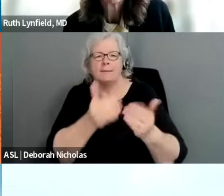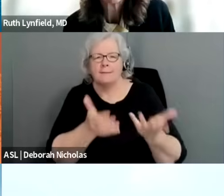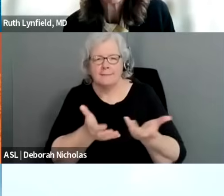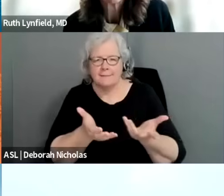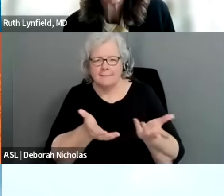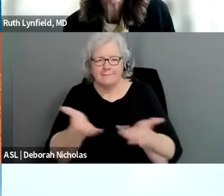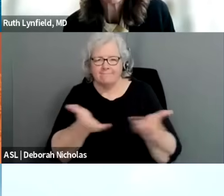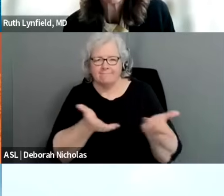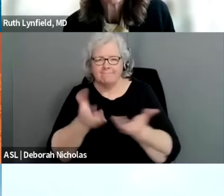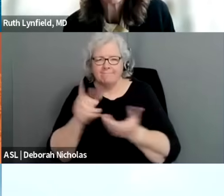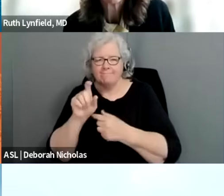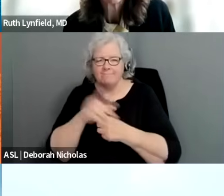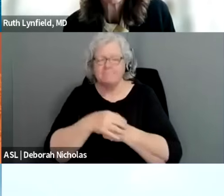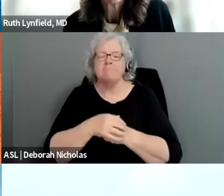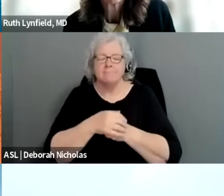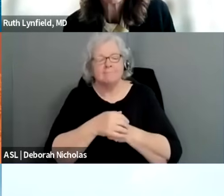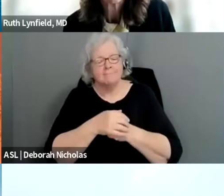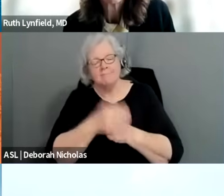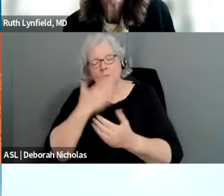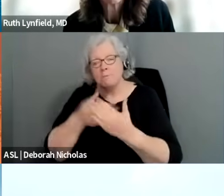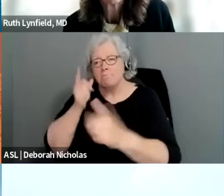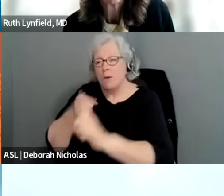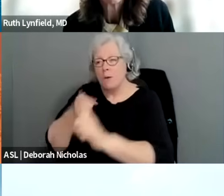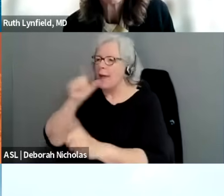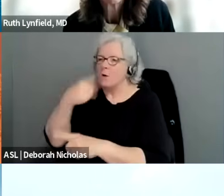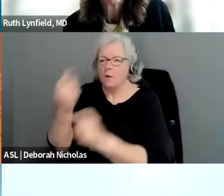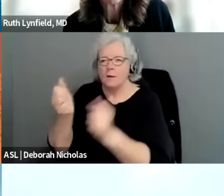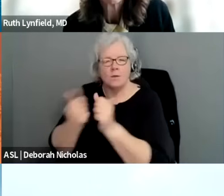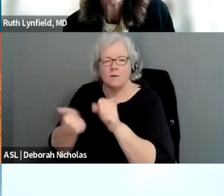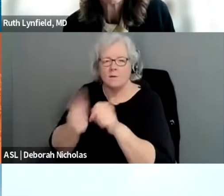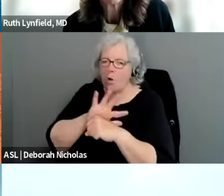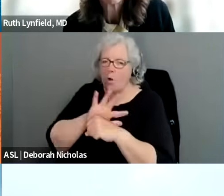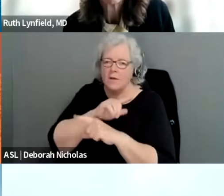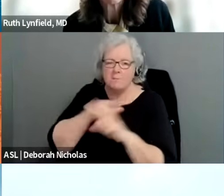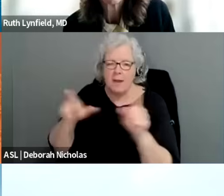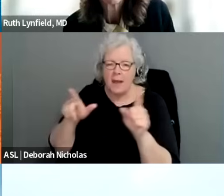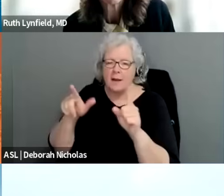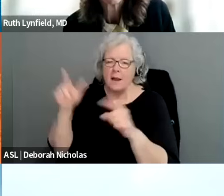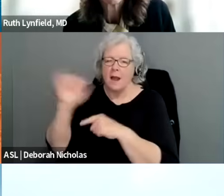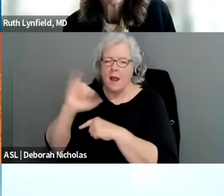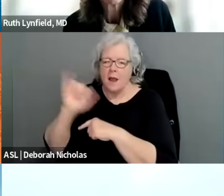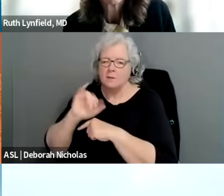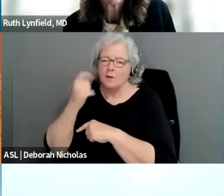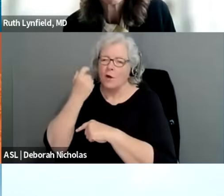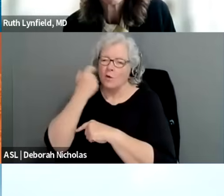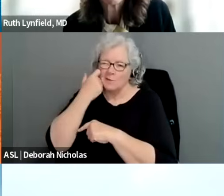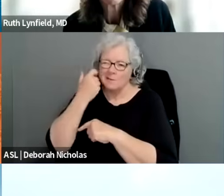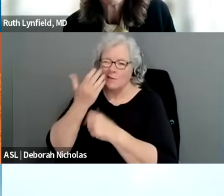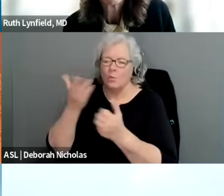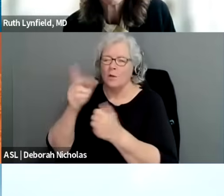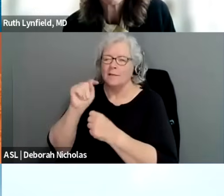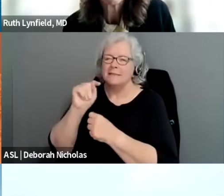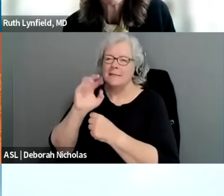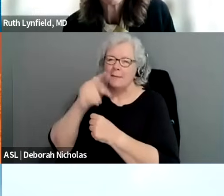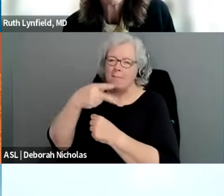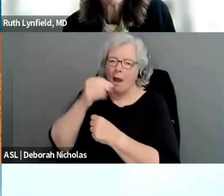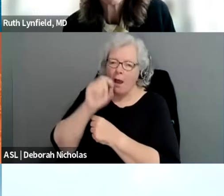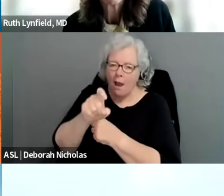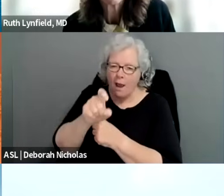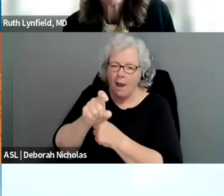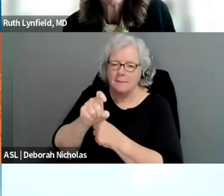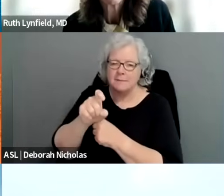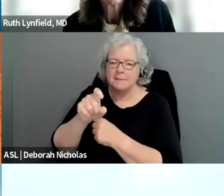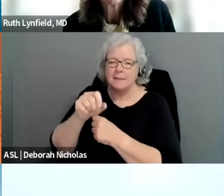this not just within COVID, but also in the recent Mpox response, distribution of TPOXX, Jynneos, a little bit different there.